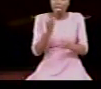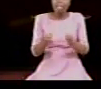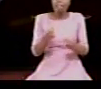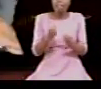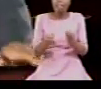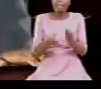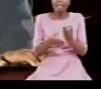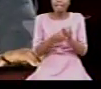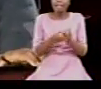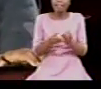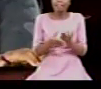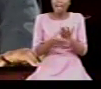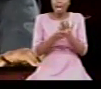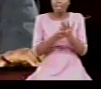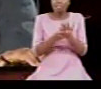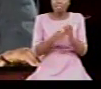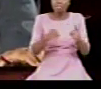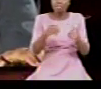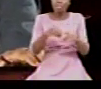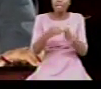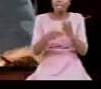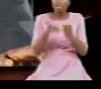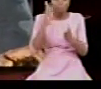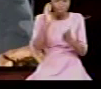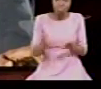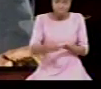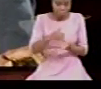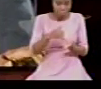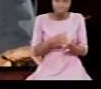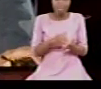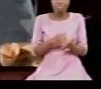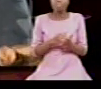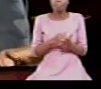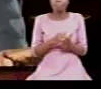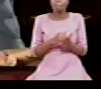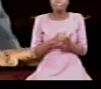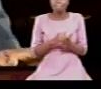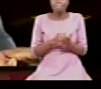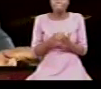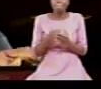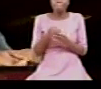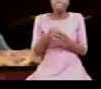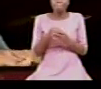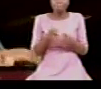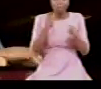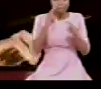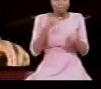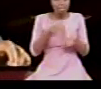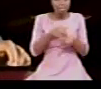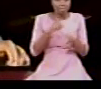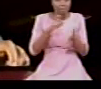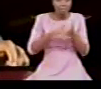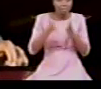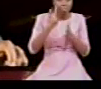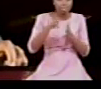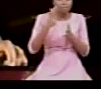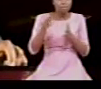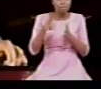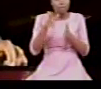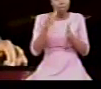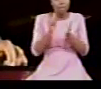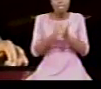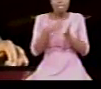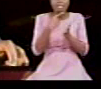it, he will reap it. He'll be punished. Look at it. Verse 22. Thou that